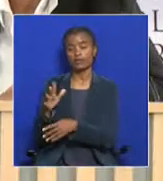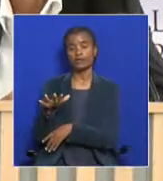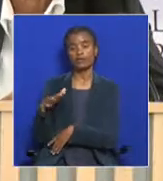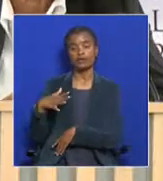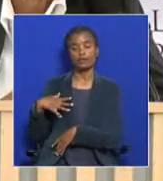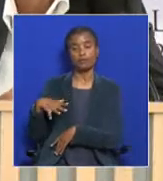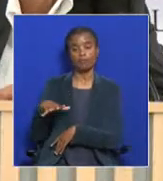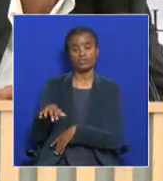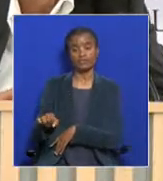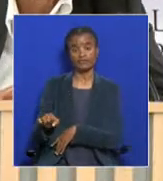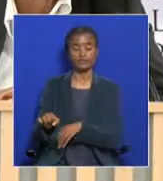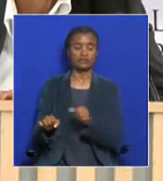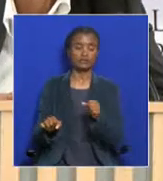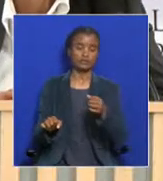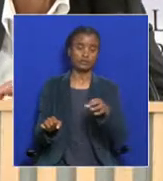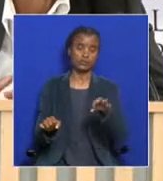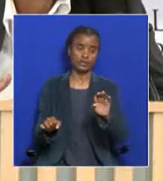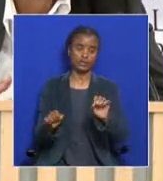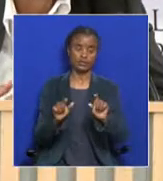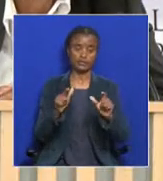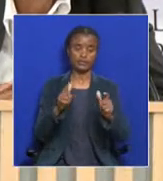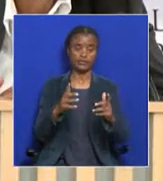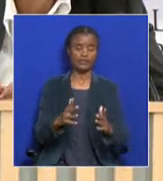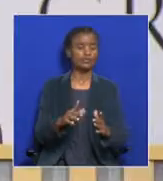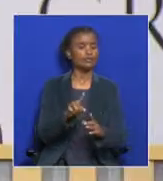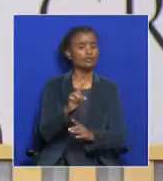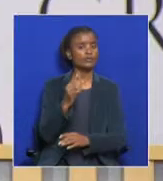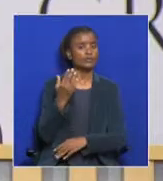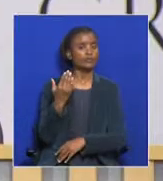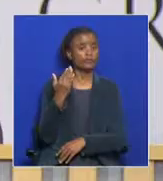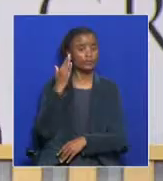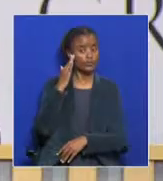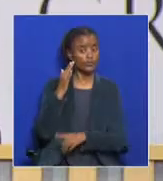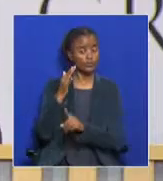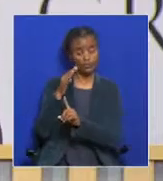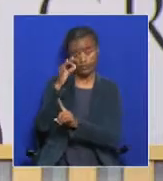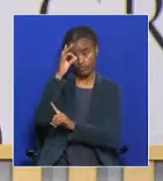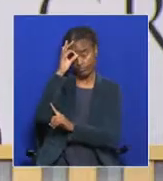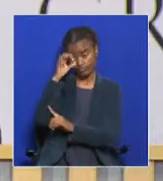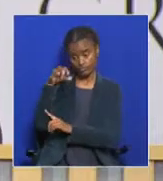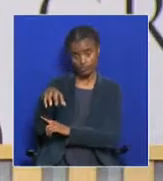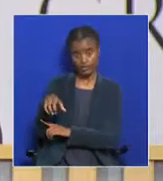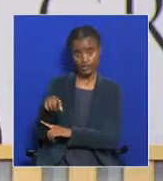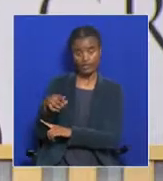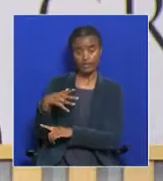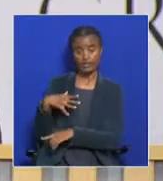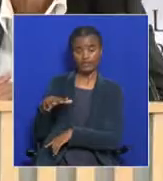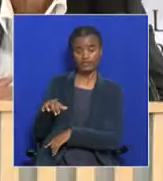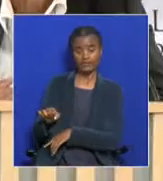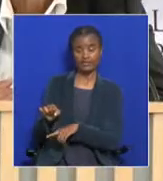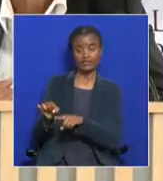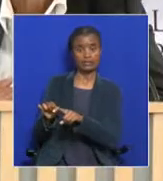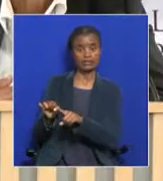Did you know Port Shepstone was not a police station, but offices? Yes, I was aware of that.